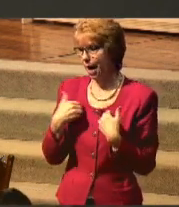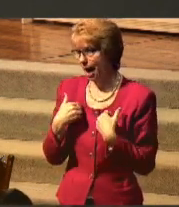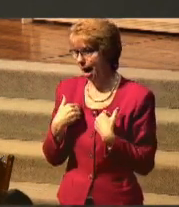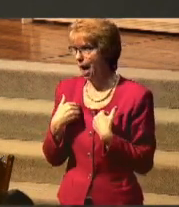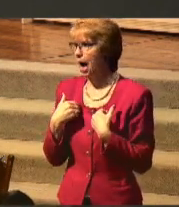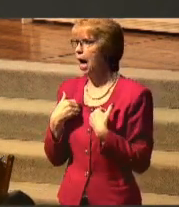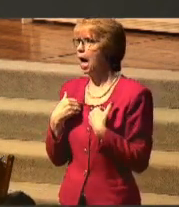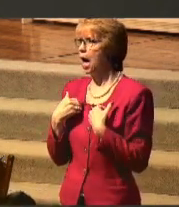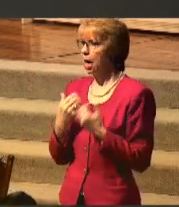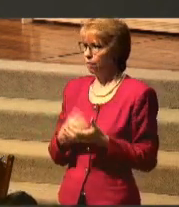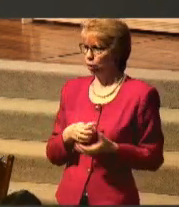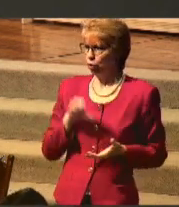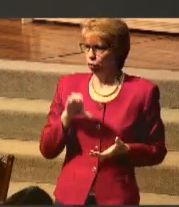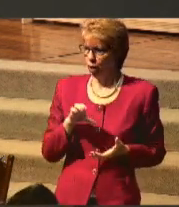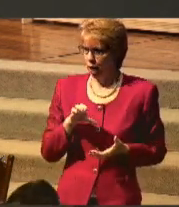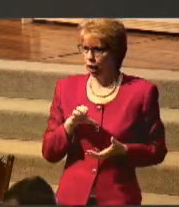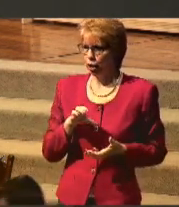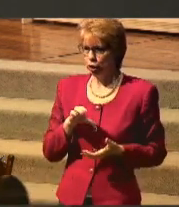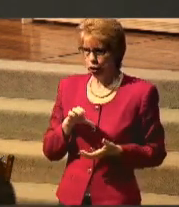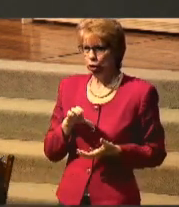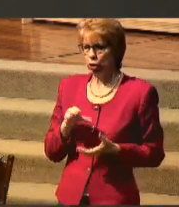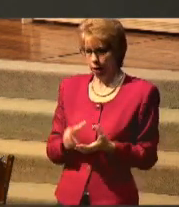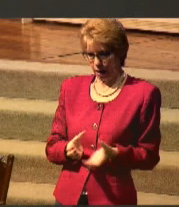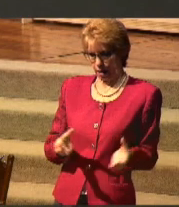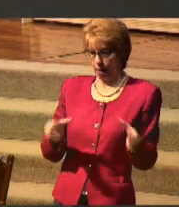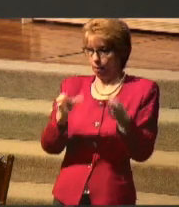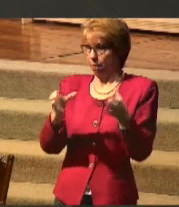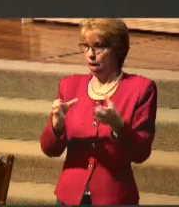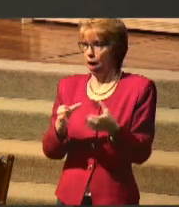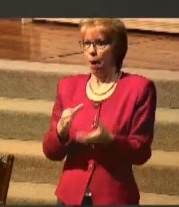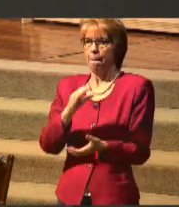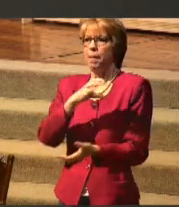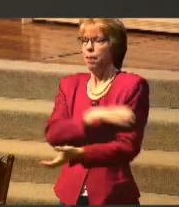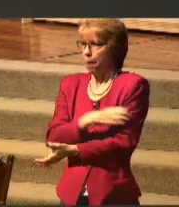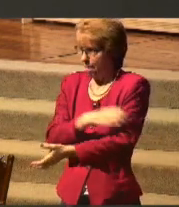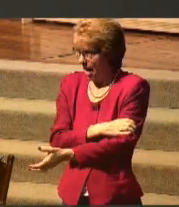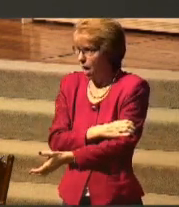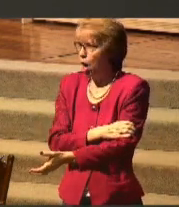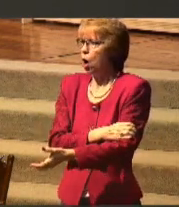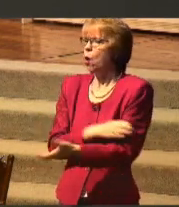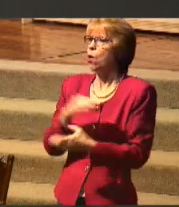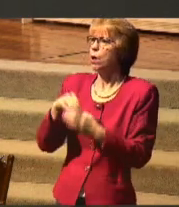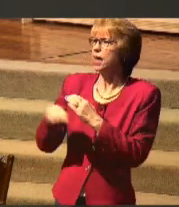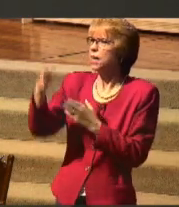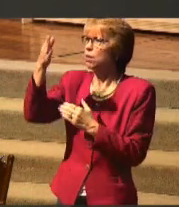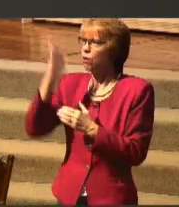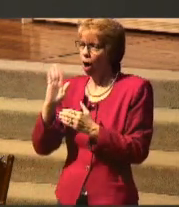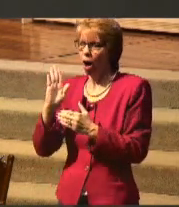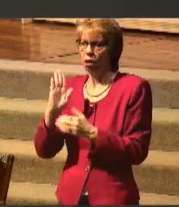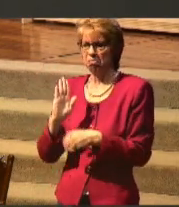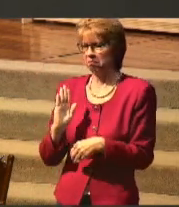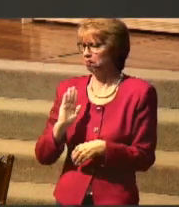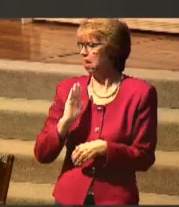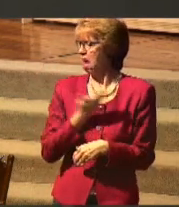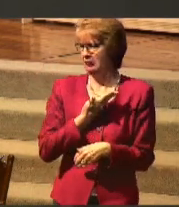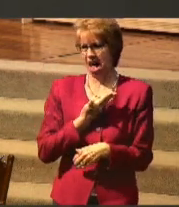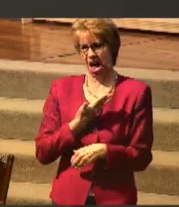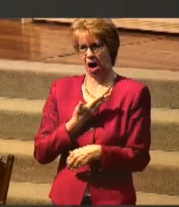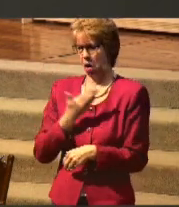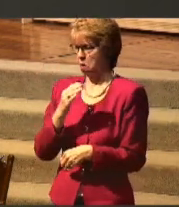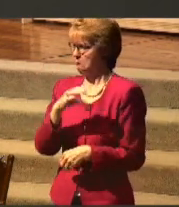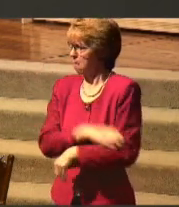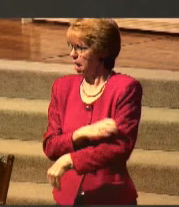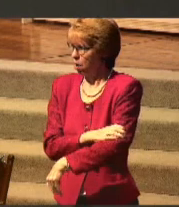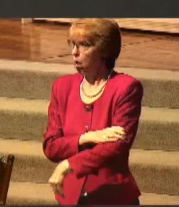earthen vessels, that the excellency of the power may be of God and not of us." Anything that